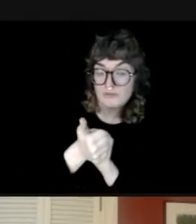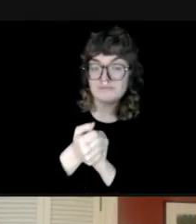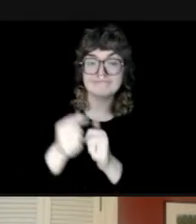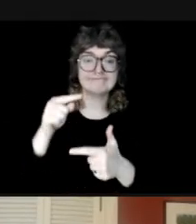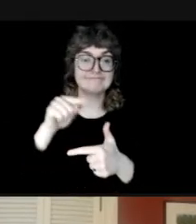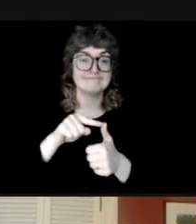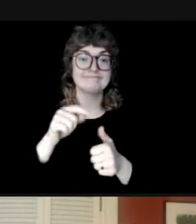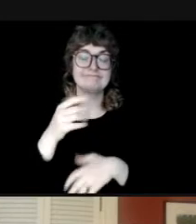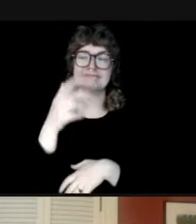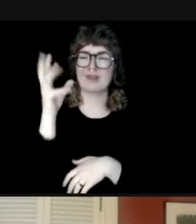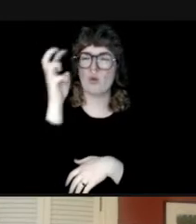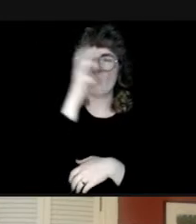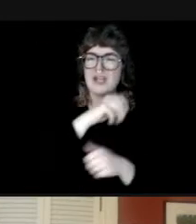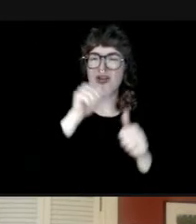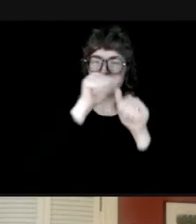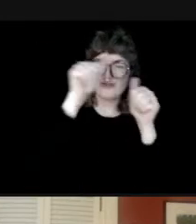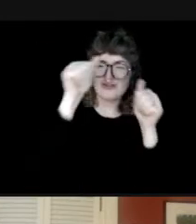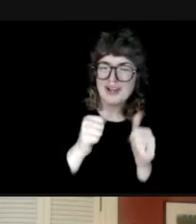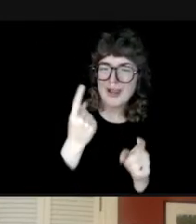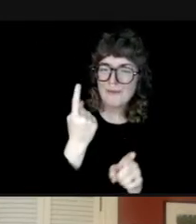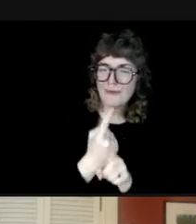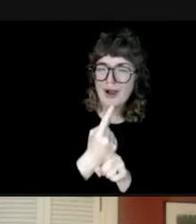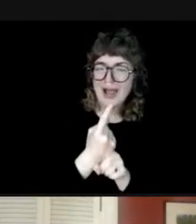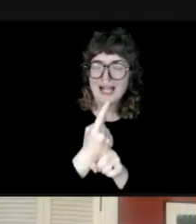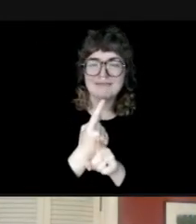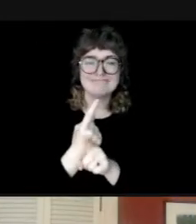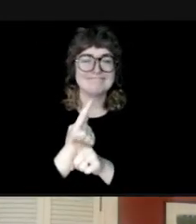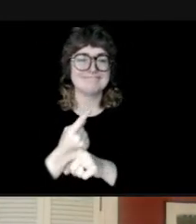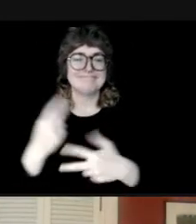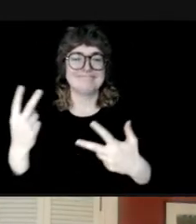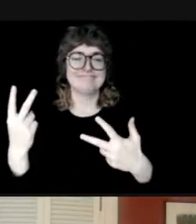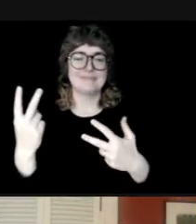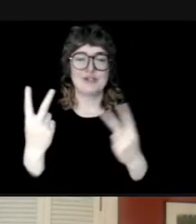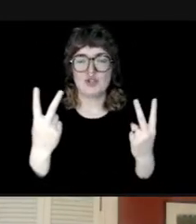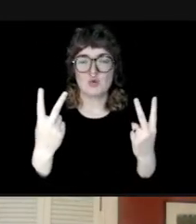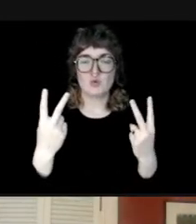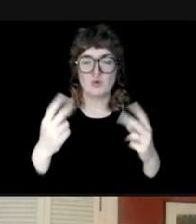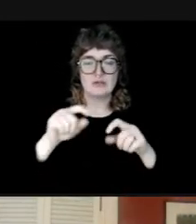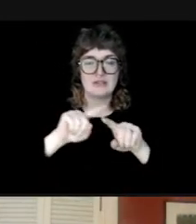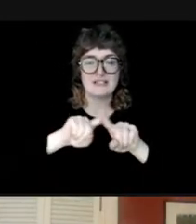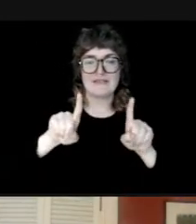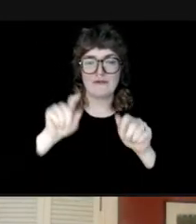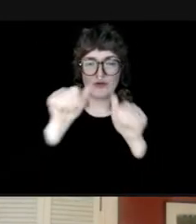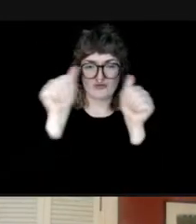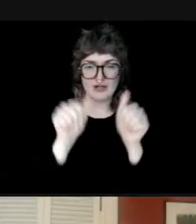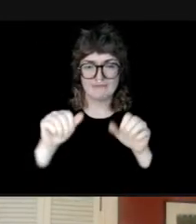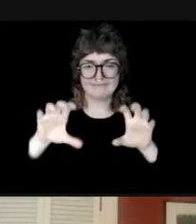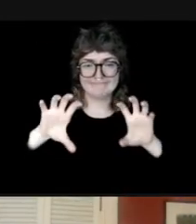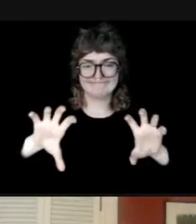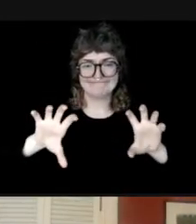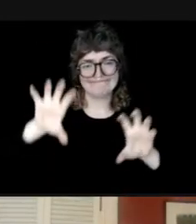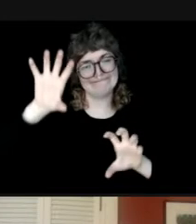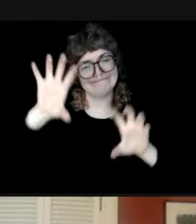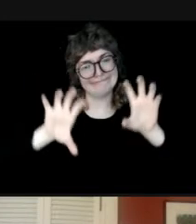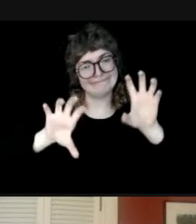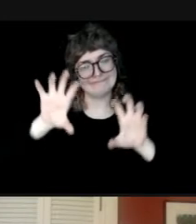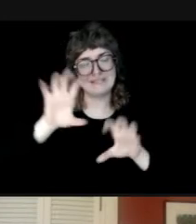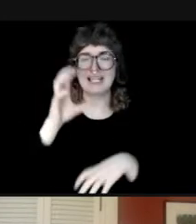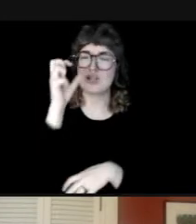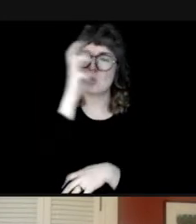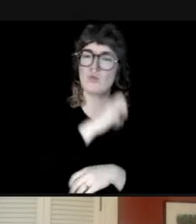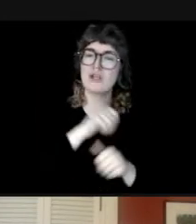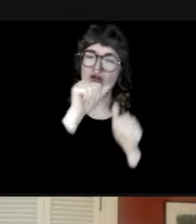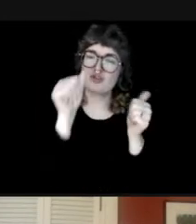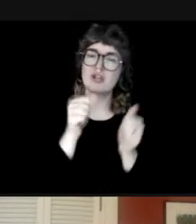cut almost in half in two places. I don't have my slides going here yet. Do you, can we get some help on